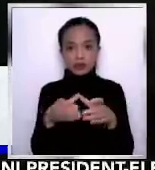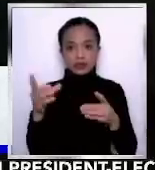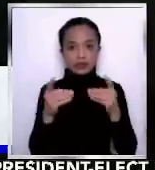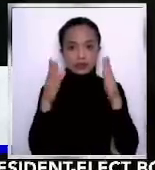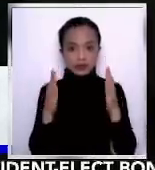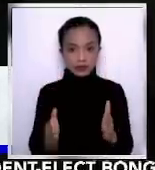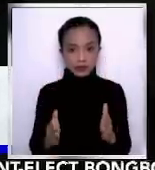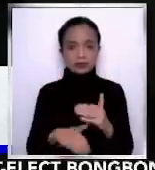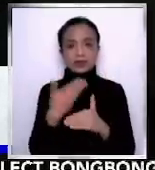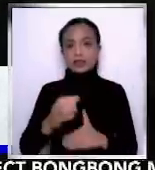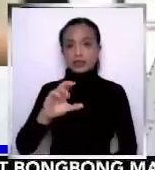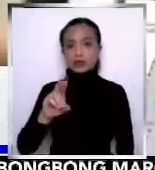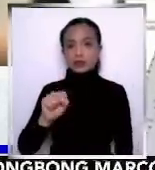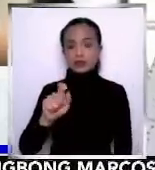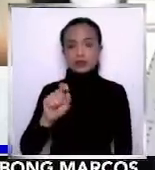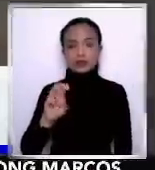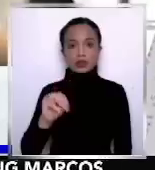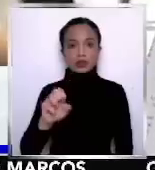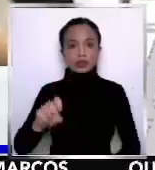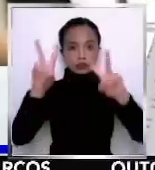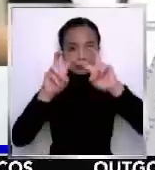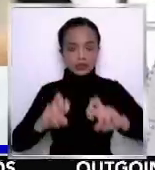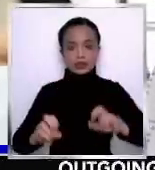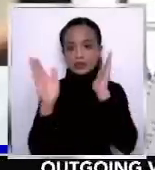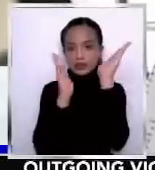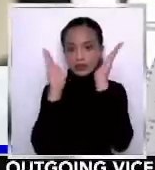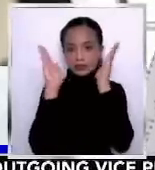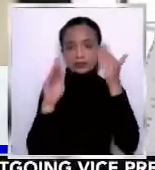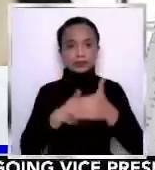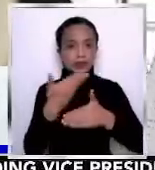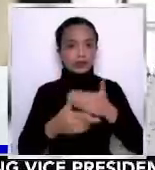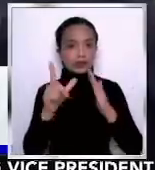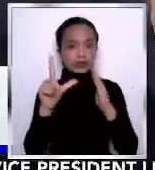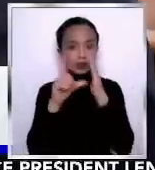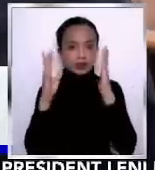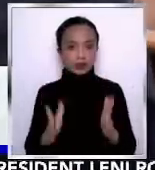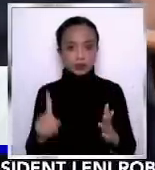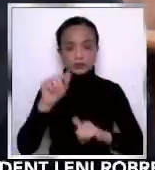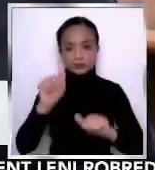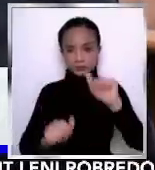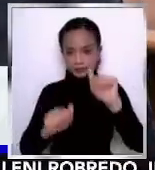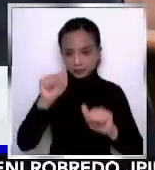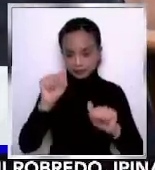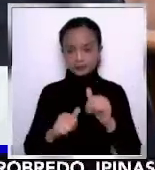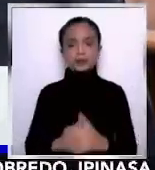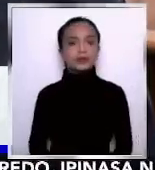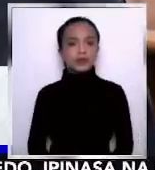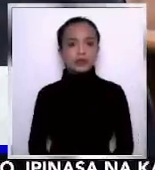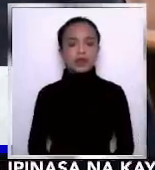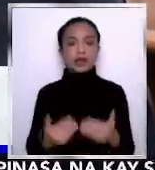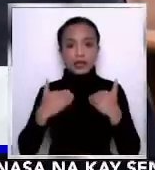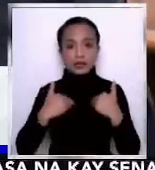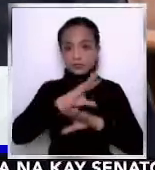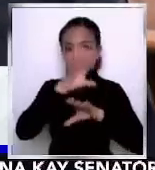Customs Intelligence and Investigation Service at Attorney Yasser Abbas ng Customs Import and Assessment. Nasa listahan din sina Bureau of Plant